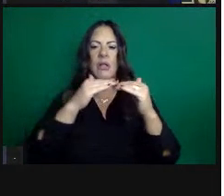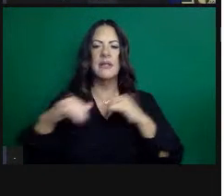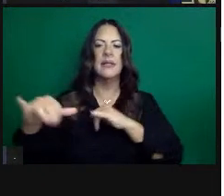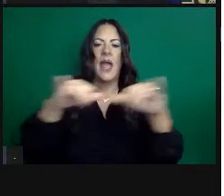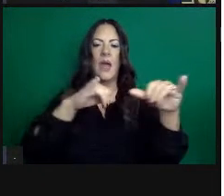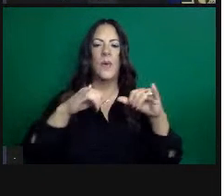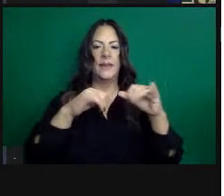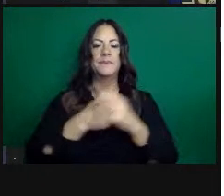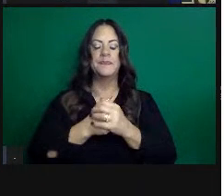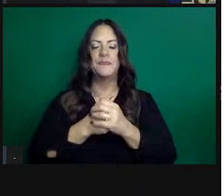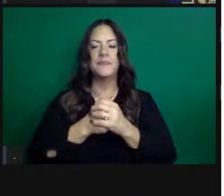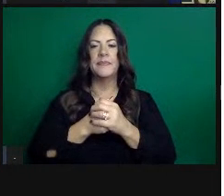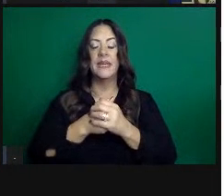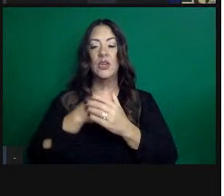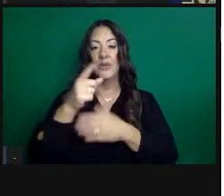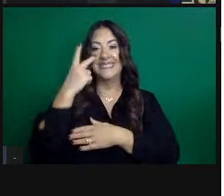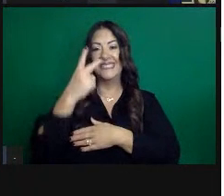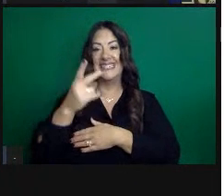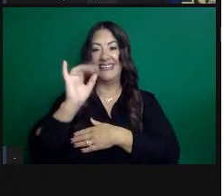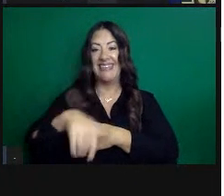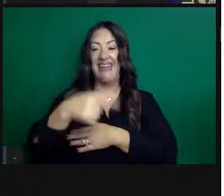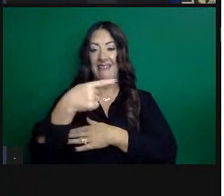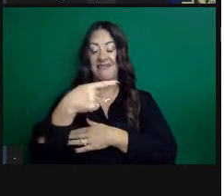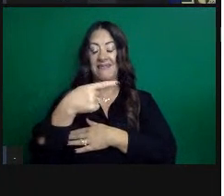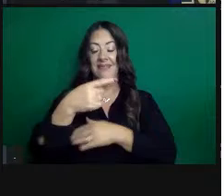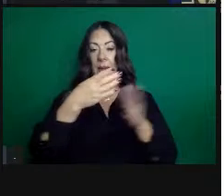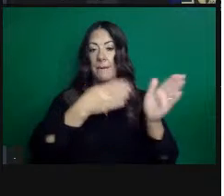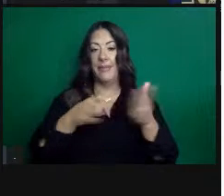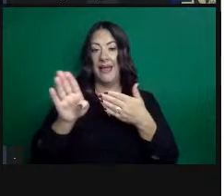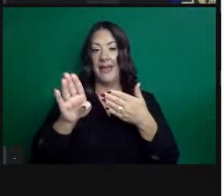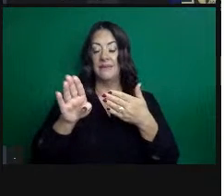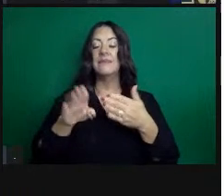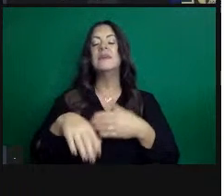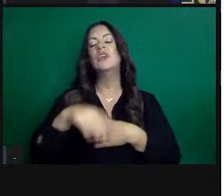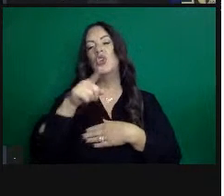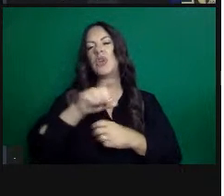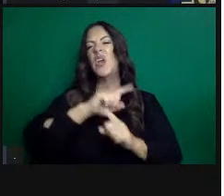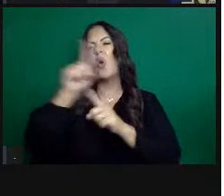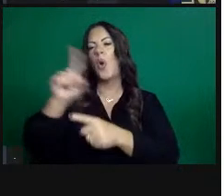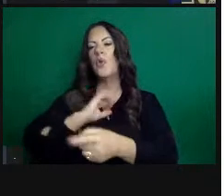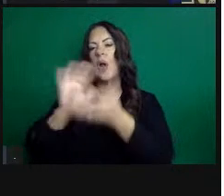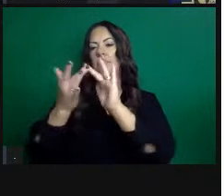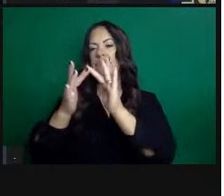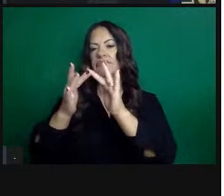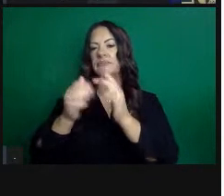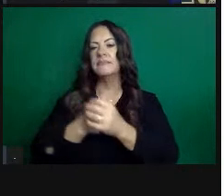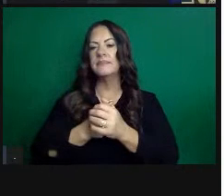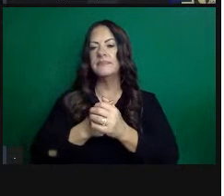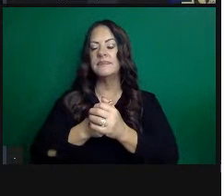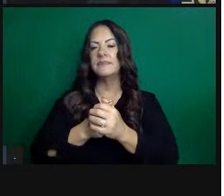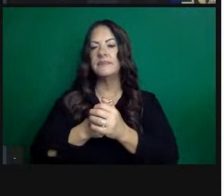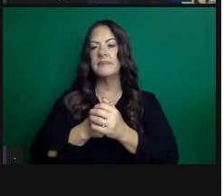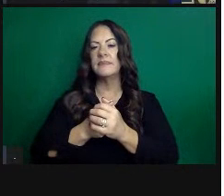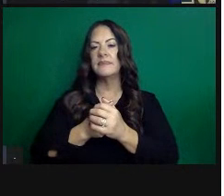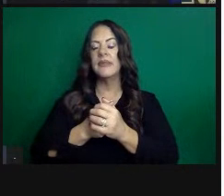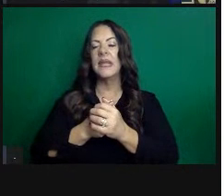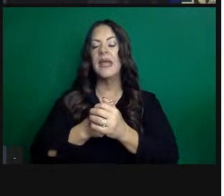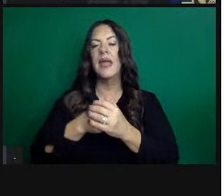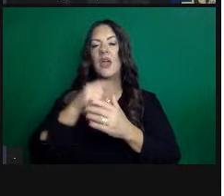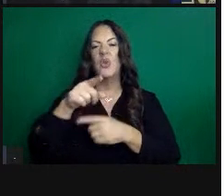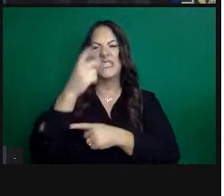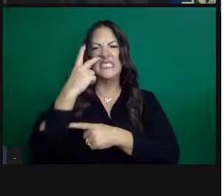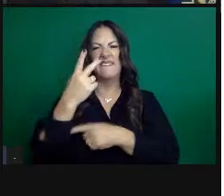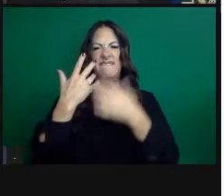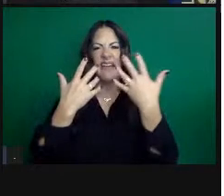get to either through the master plan webpage or the Let's Get Healthy webpage, you can see all 5 of the